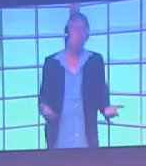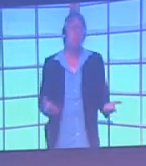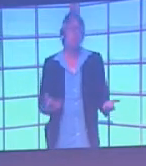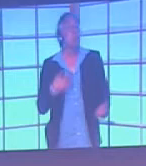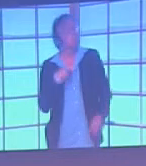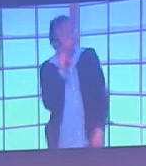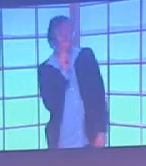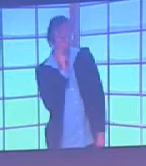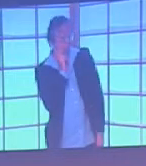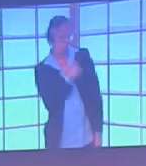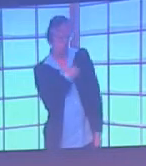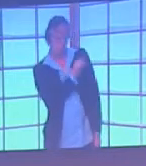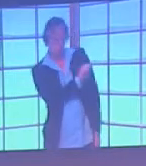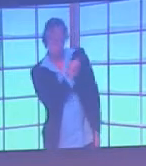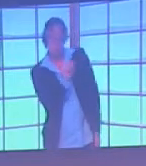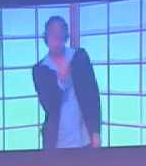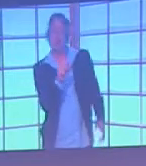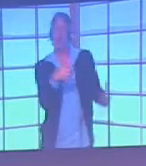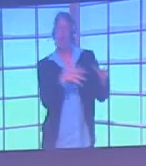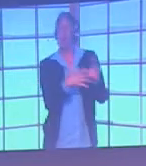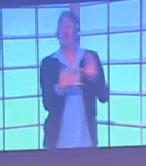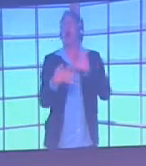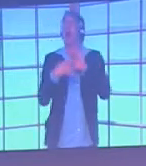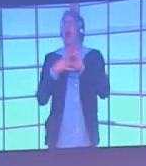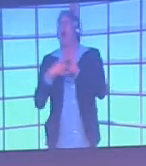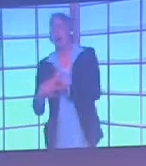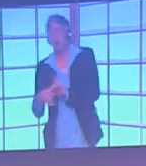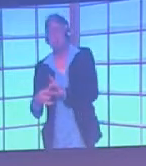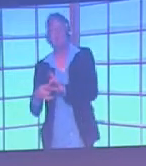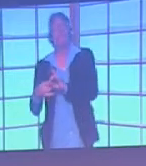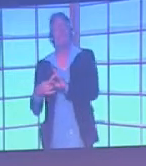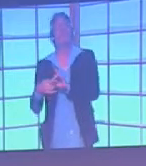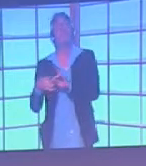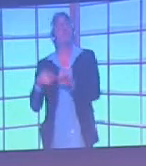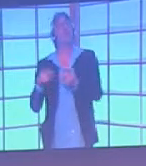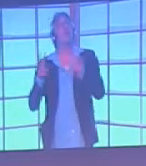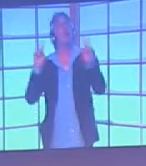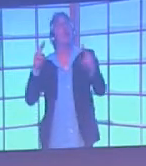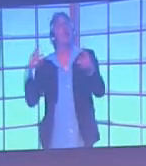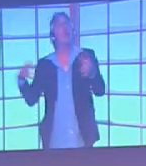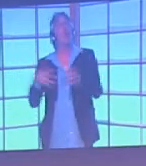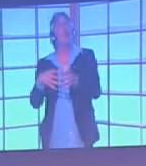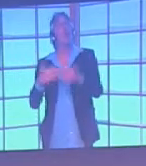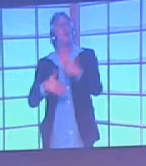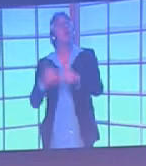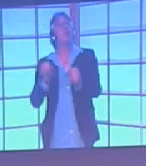group. But some of the challenges that they have faced is that their